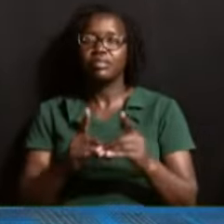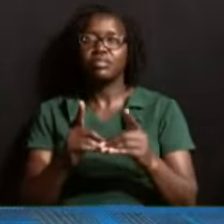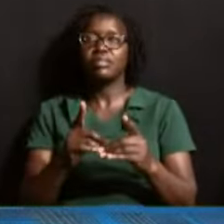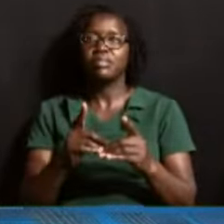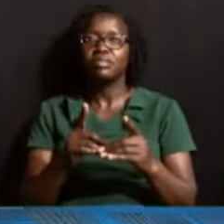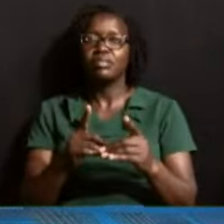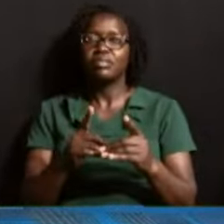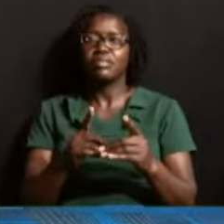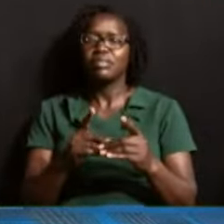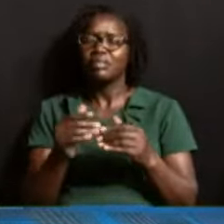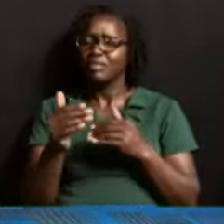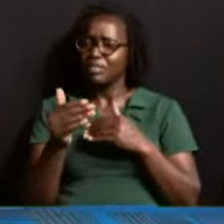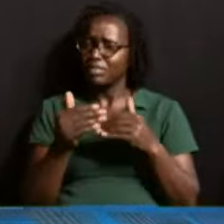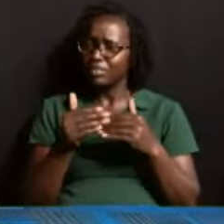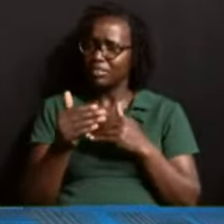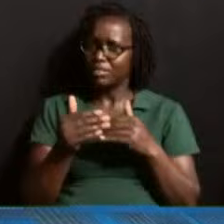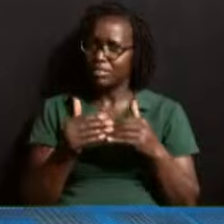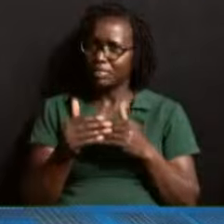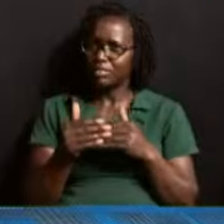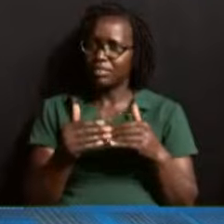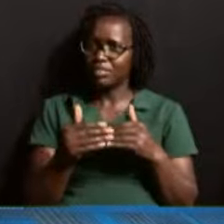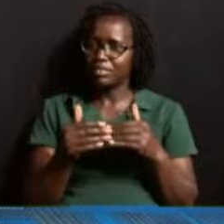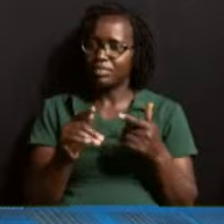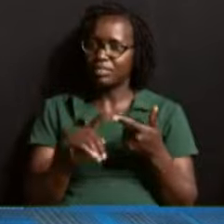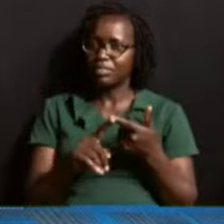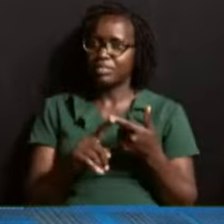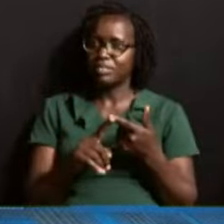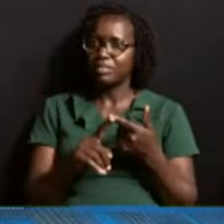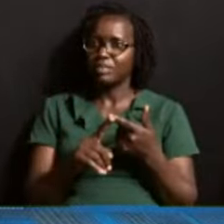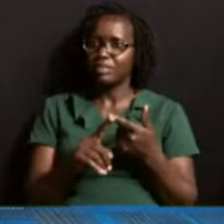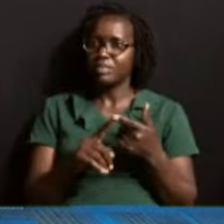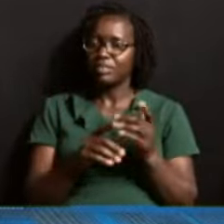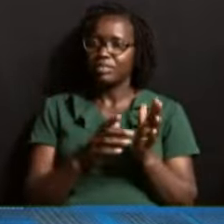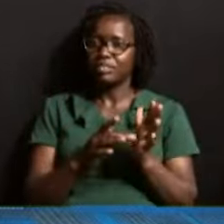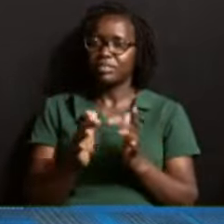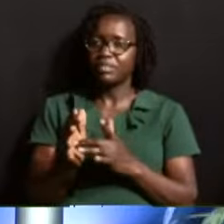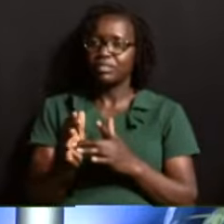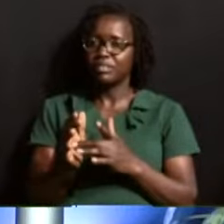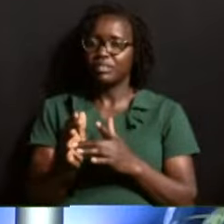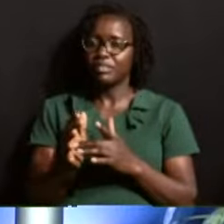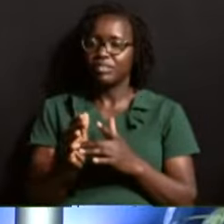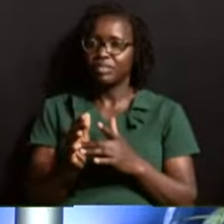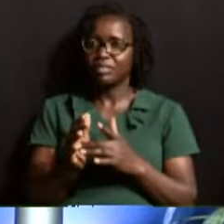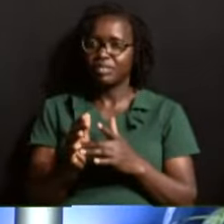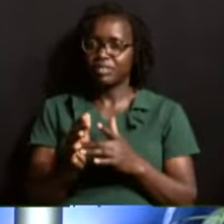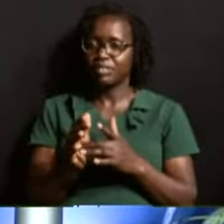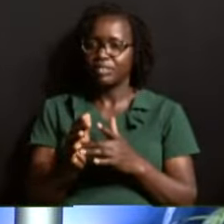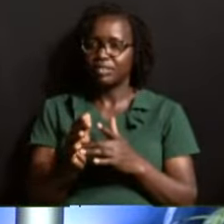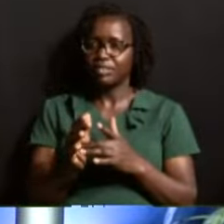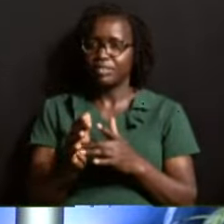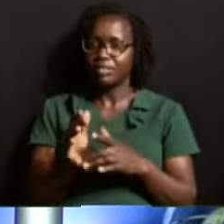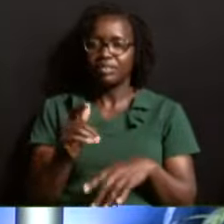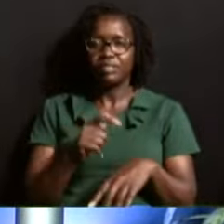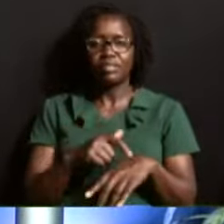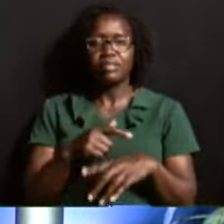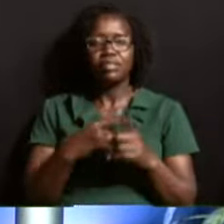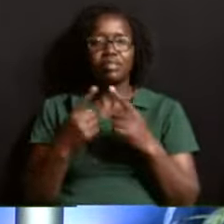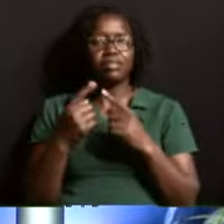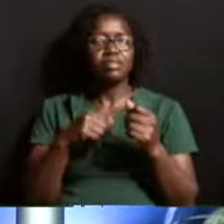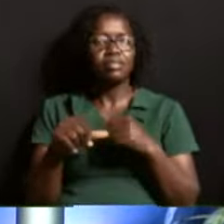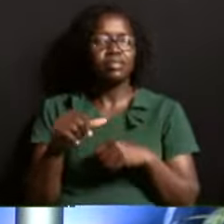very close to Jesus Christ. When we talk